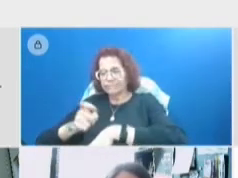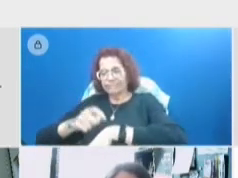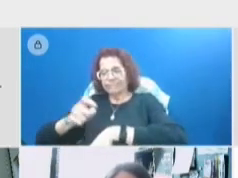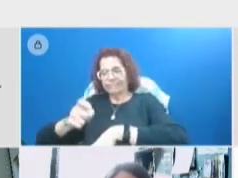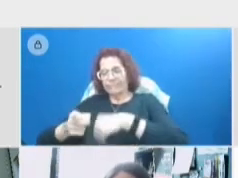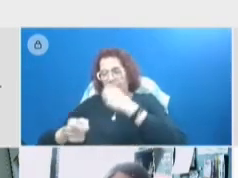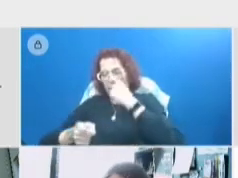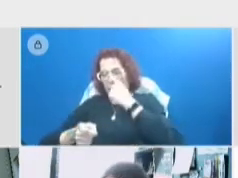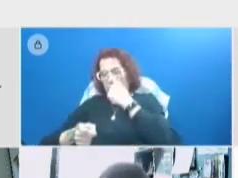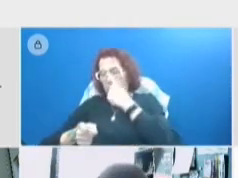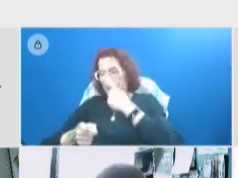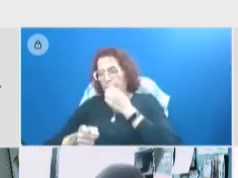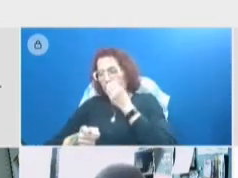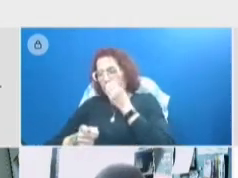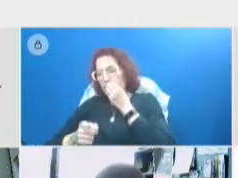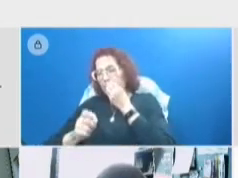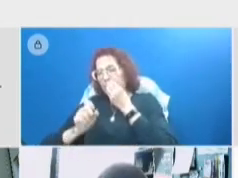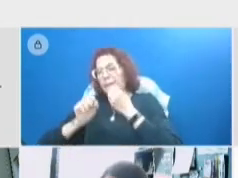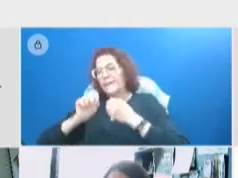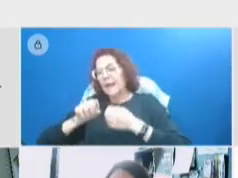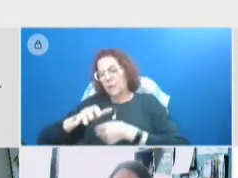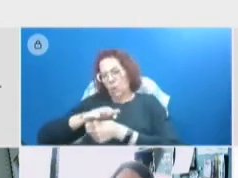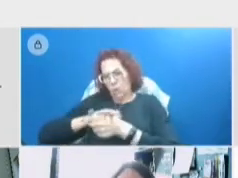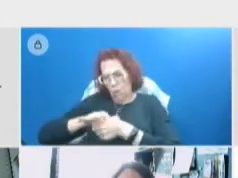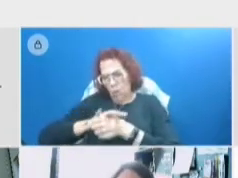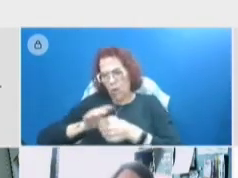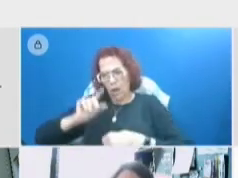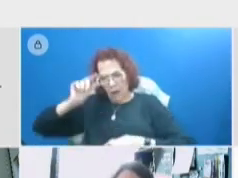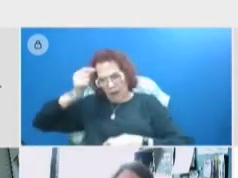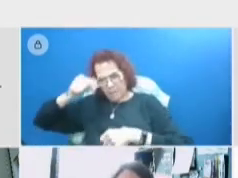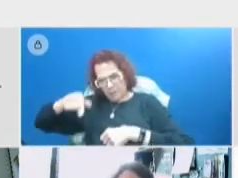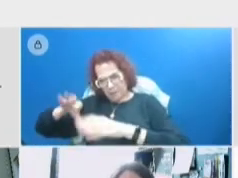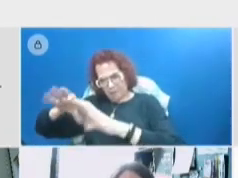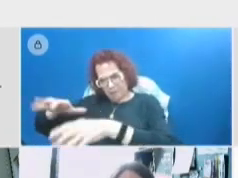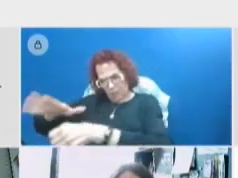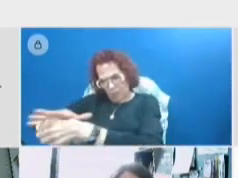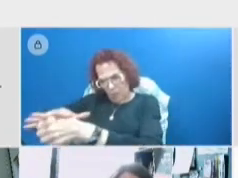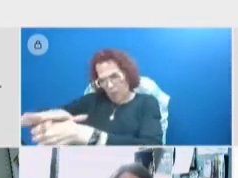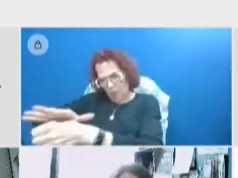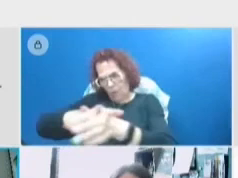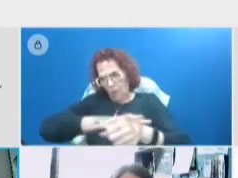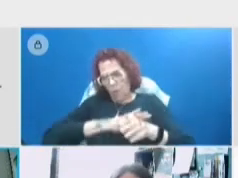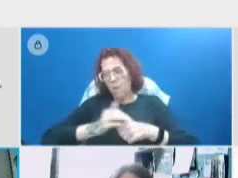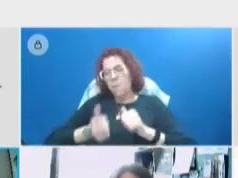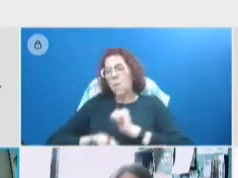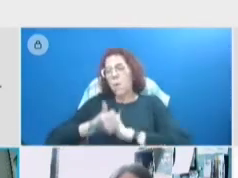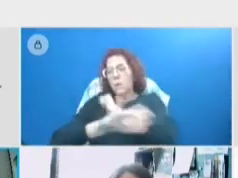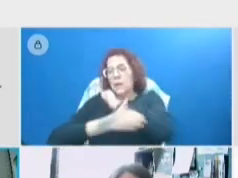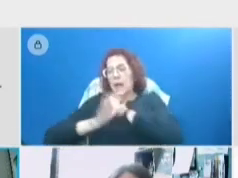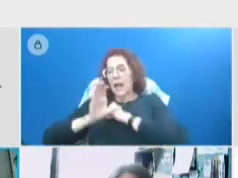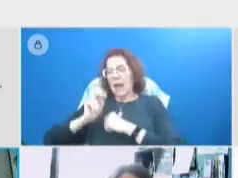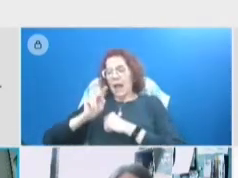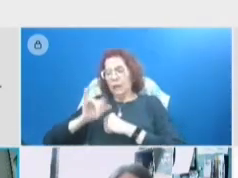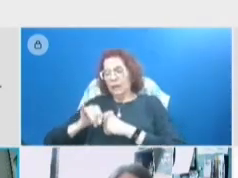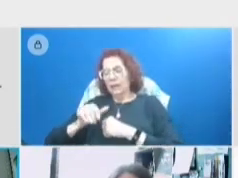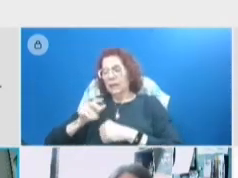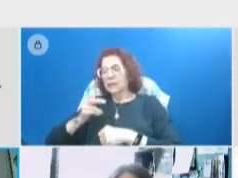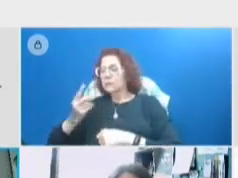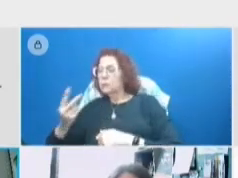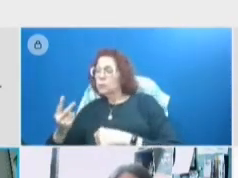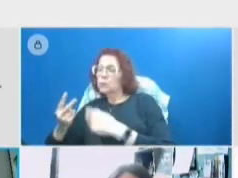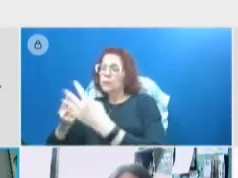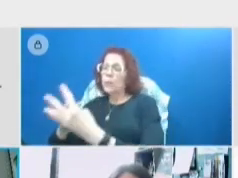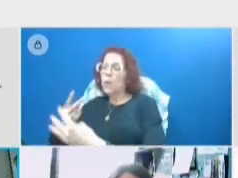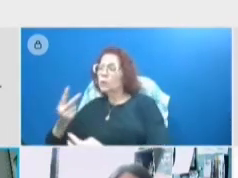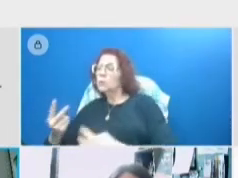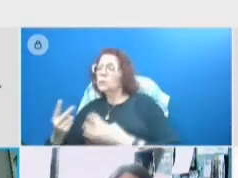It's the local governing body that can, in most counties, it's the local governing body that can set the term at 4 instead of 2.